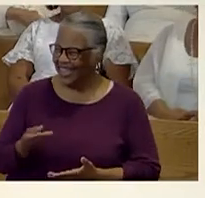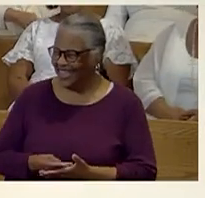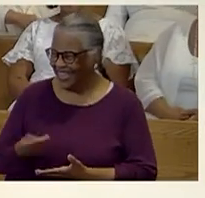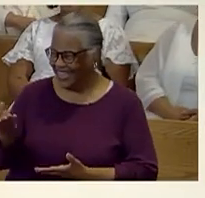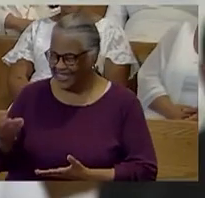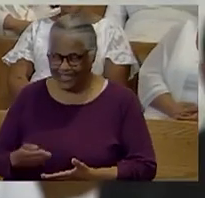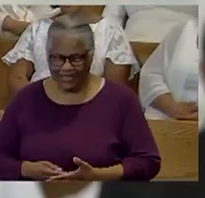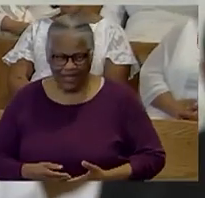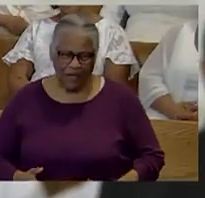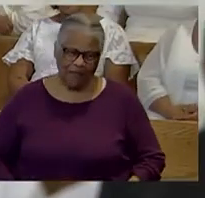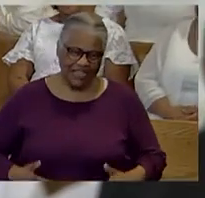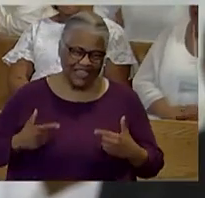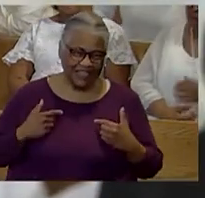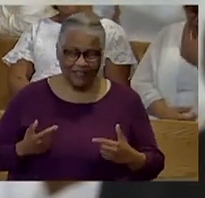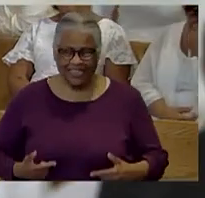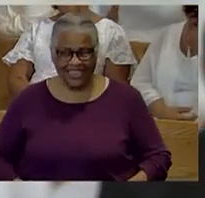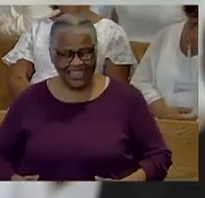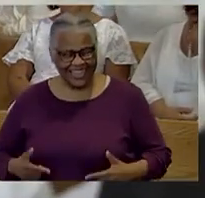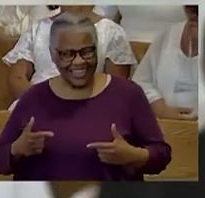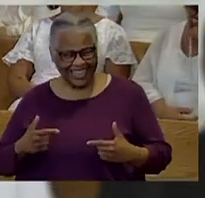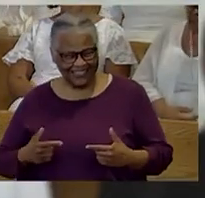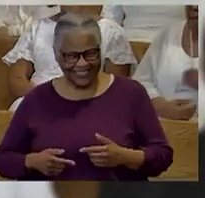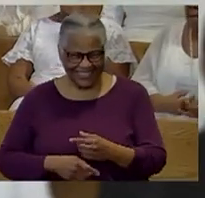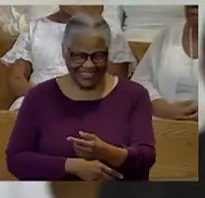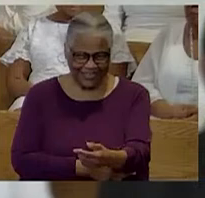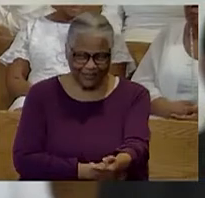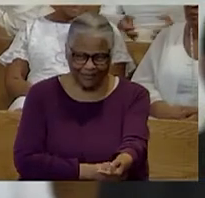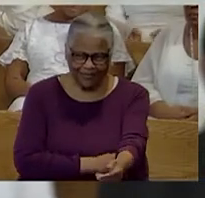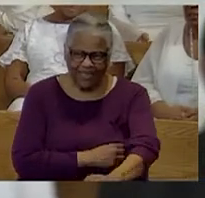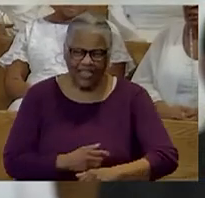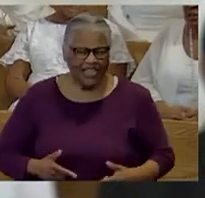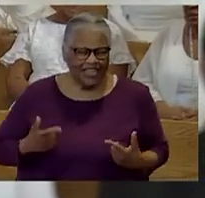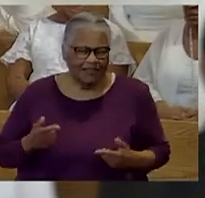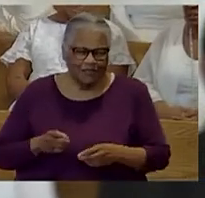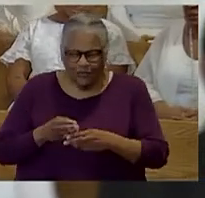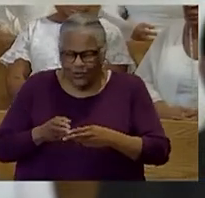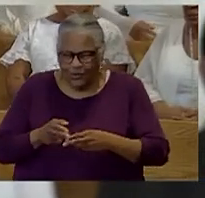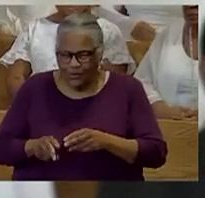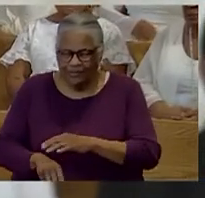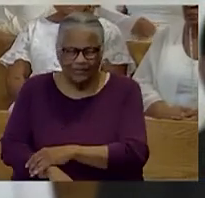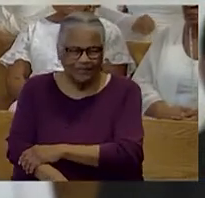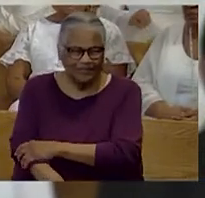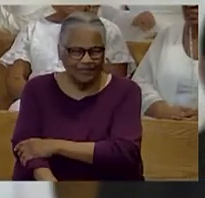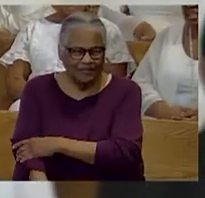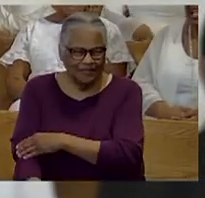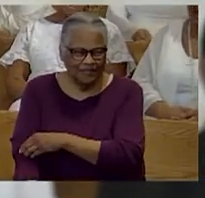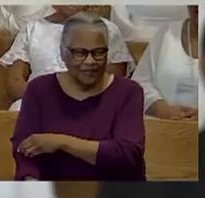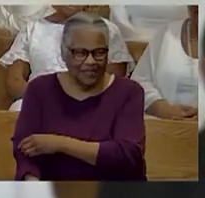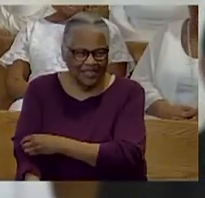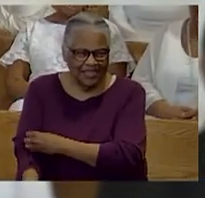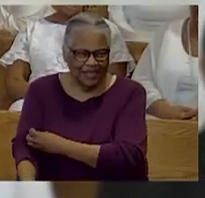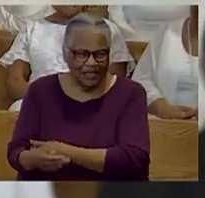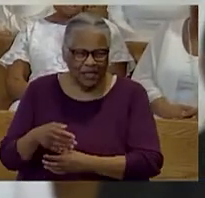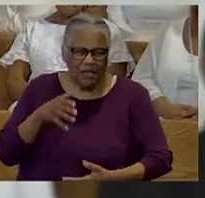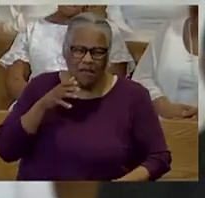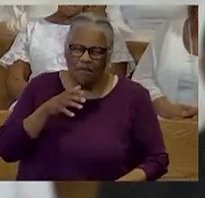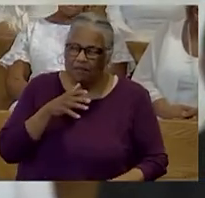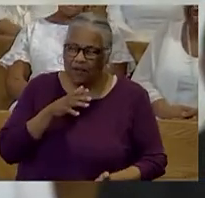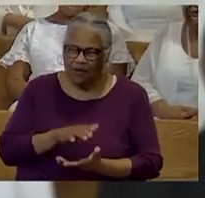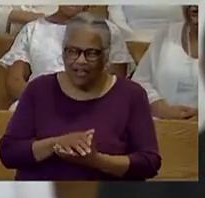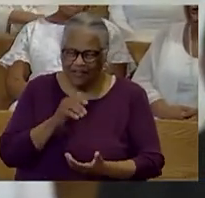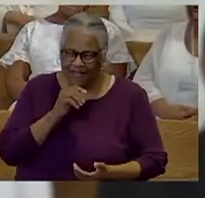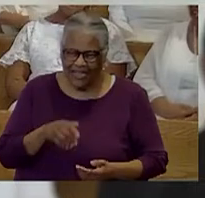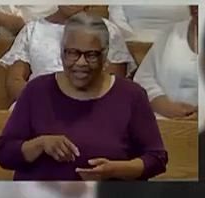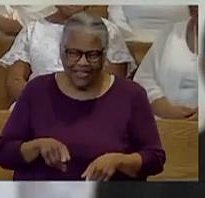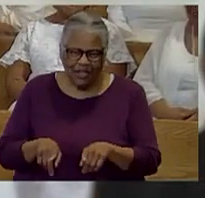Live your life out. Life's too short. She don't agree with me, but come on now. The